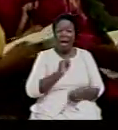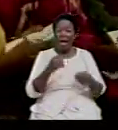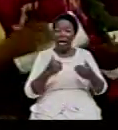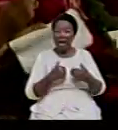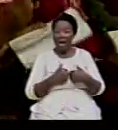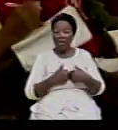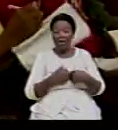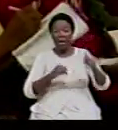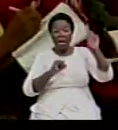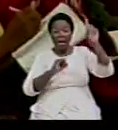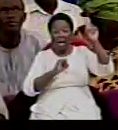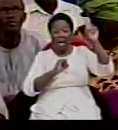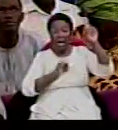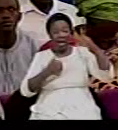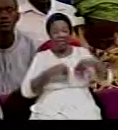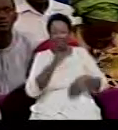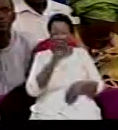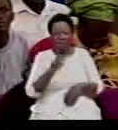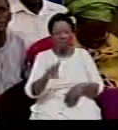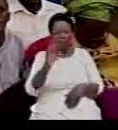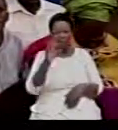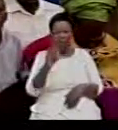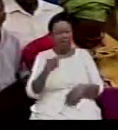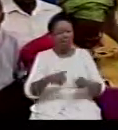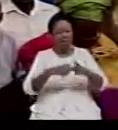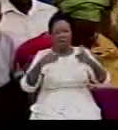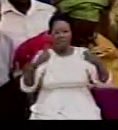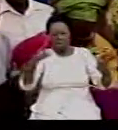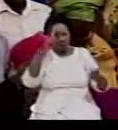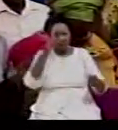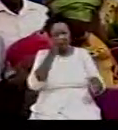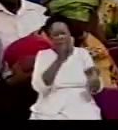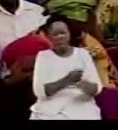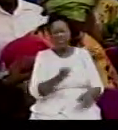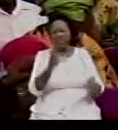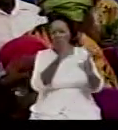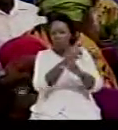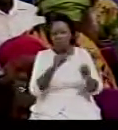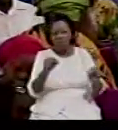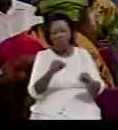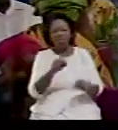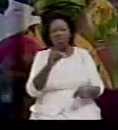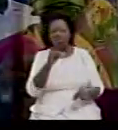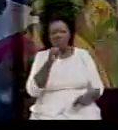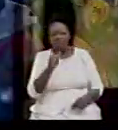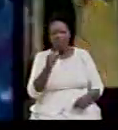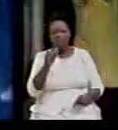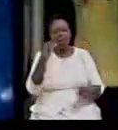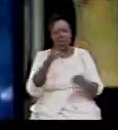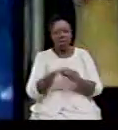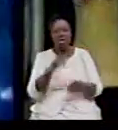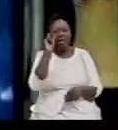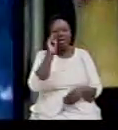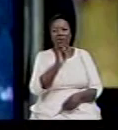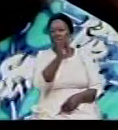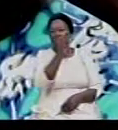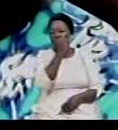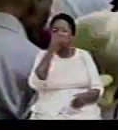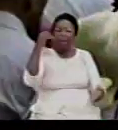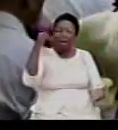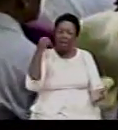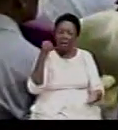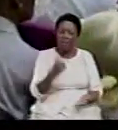not found so great faith, no, not in Israel.